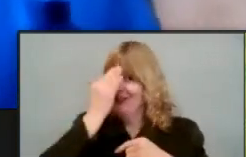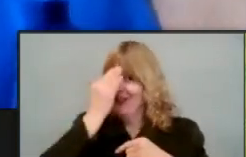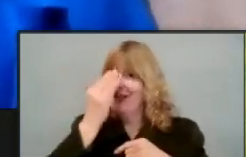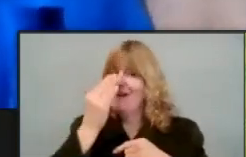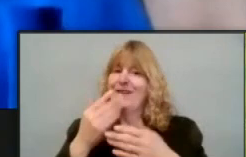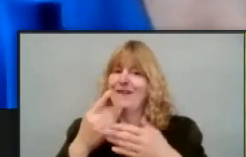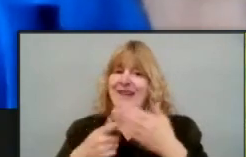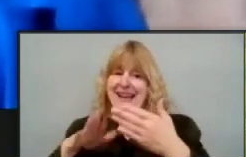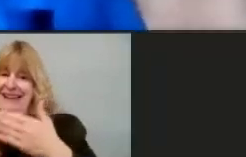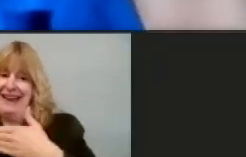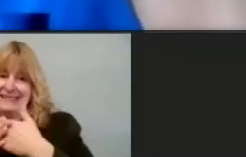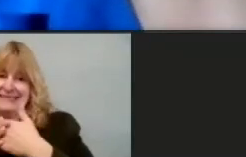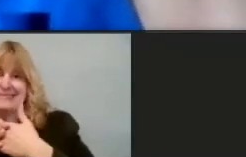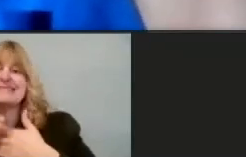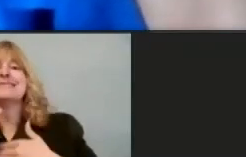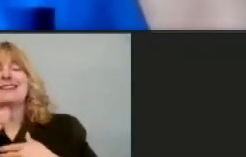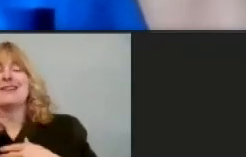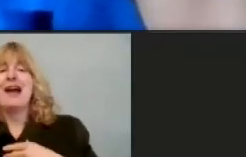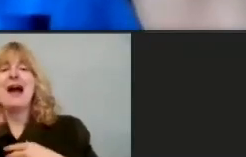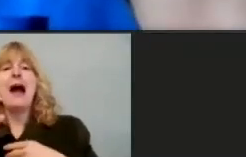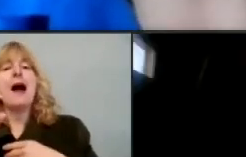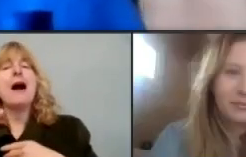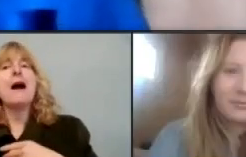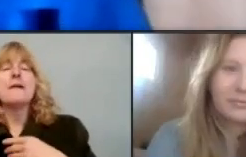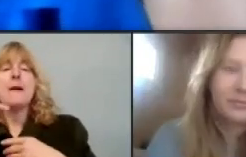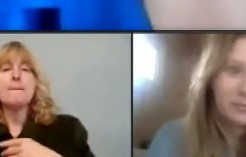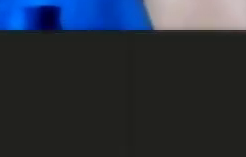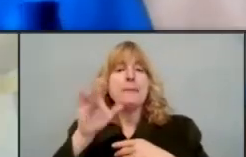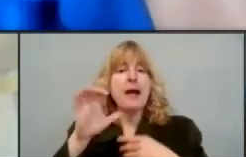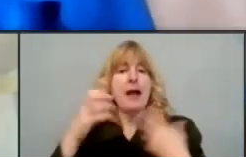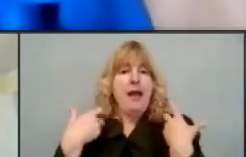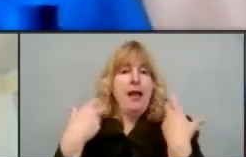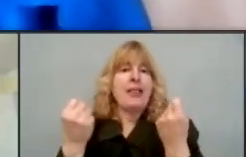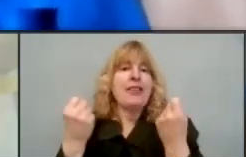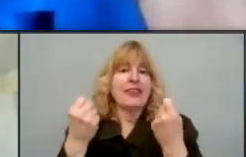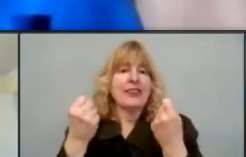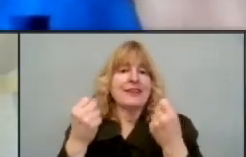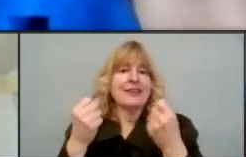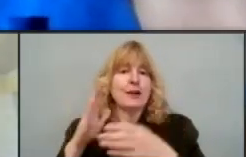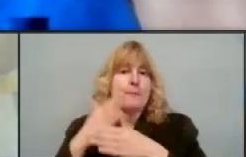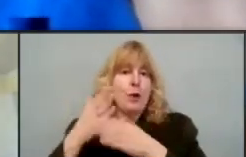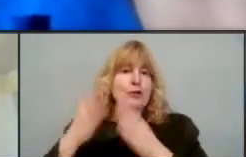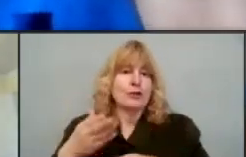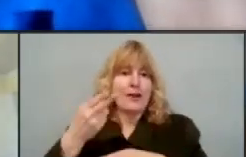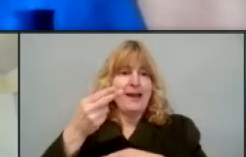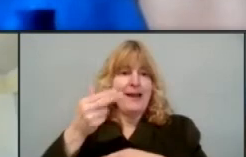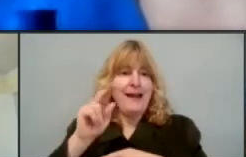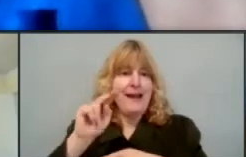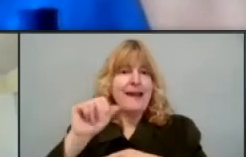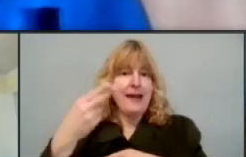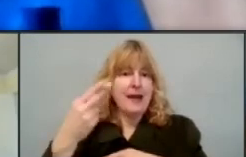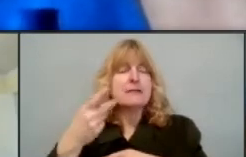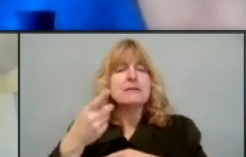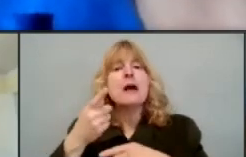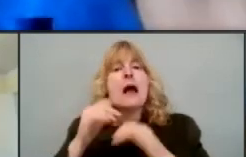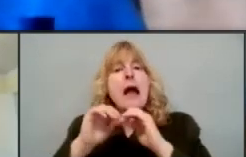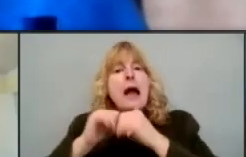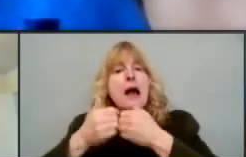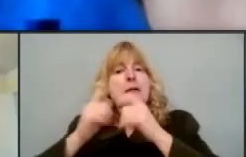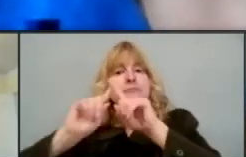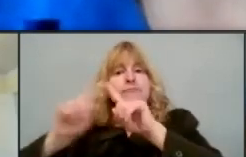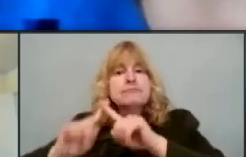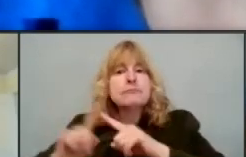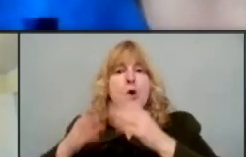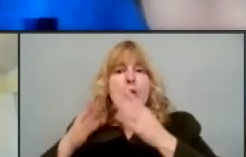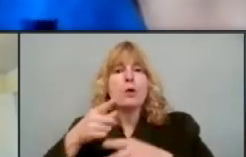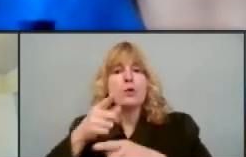We've got to hear from our public health partners about all the variety of ways that you are making sure